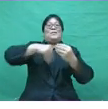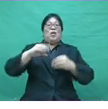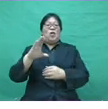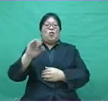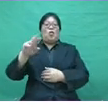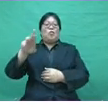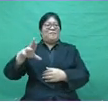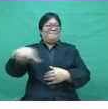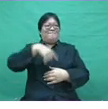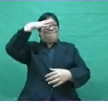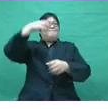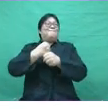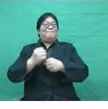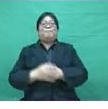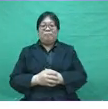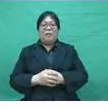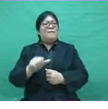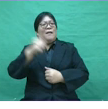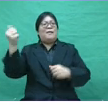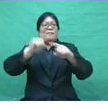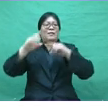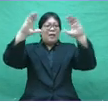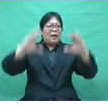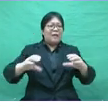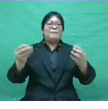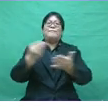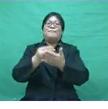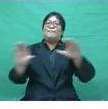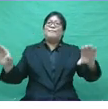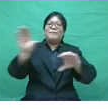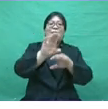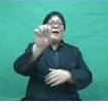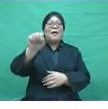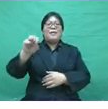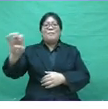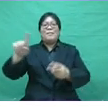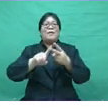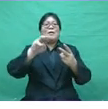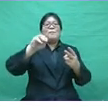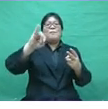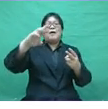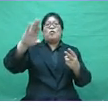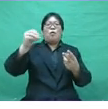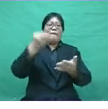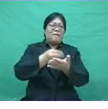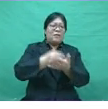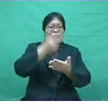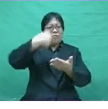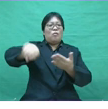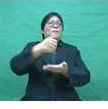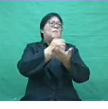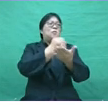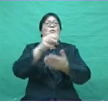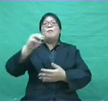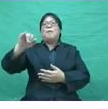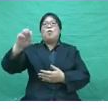confidence. Other measures include financing for the SMEs, microfinancing to support micro enterprises,